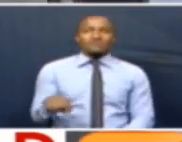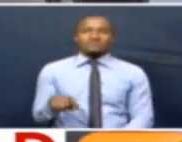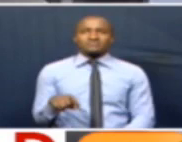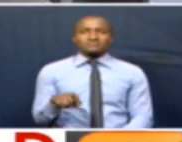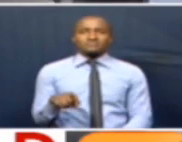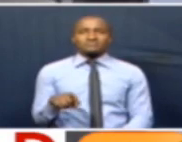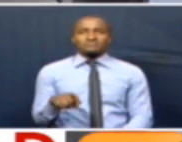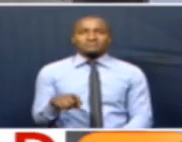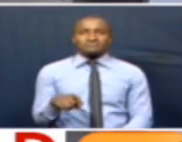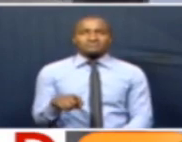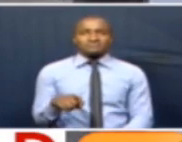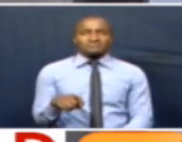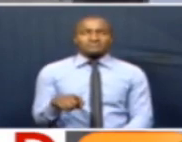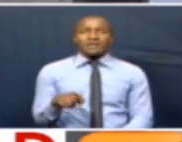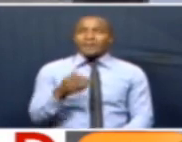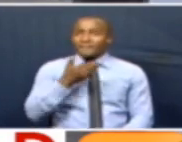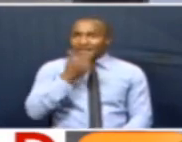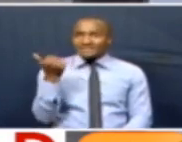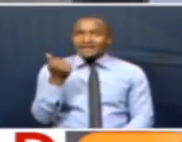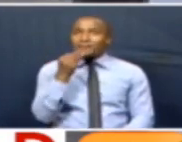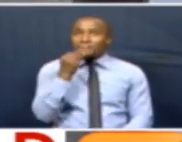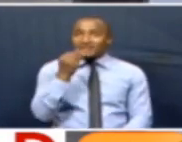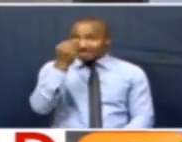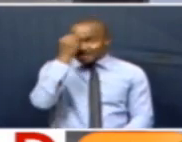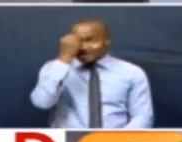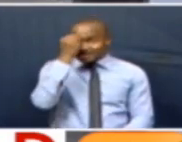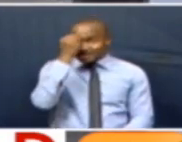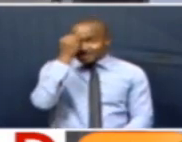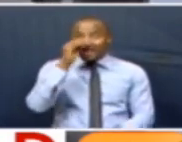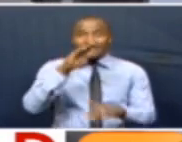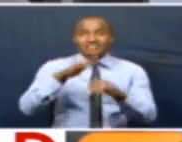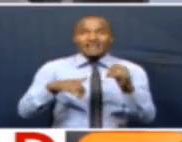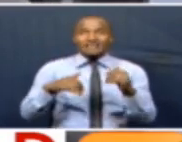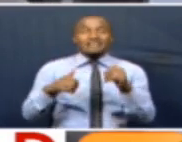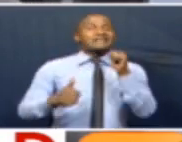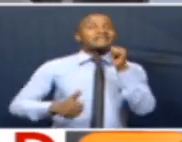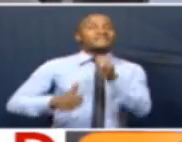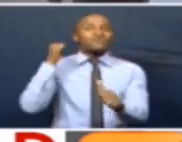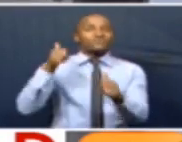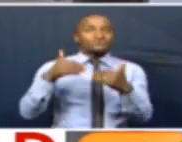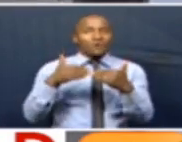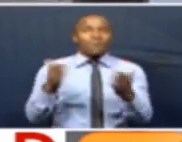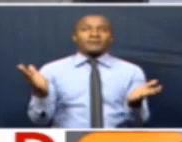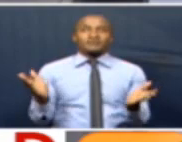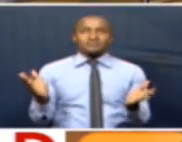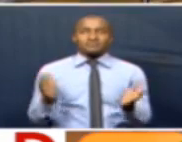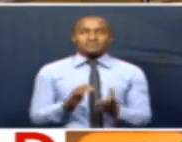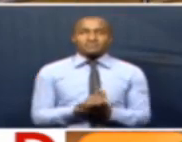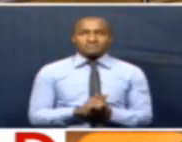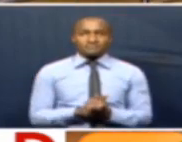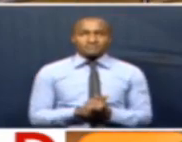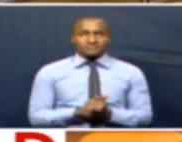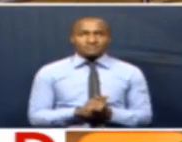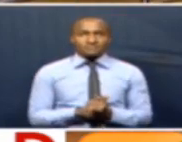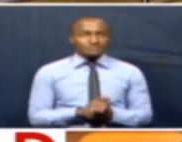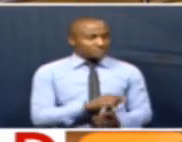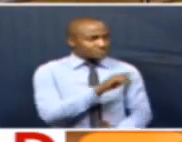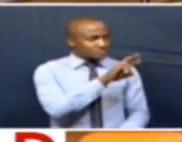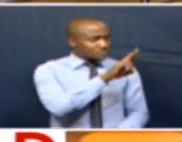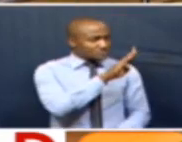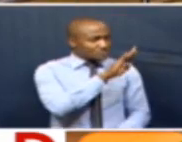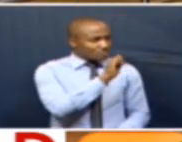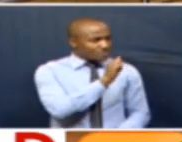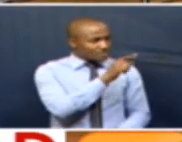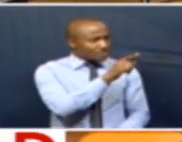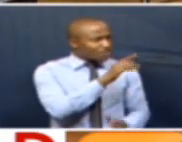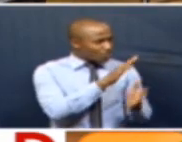else. All right. You had better pretend than decline law. All right. Charles Rubia, if you can comment